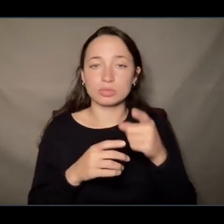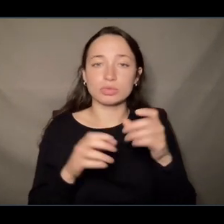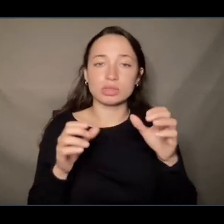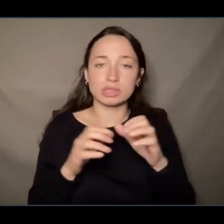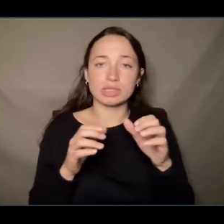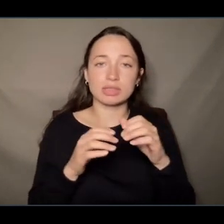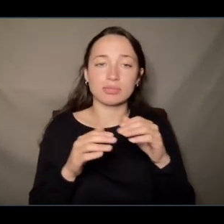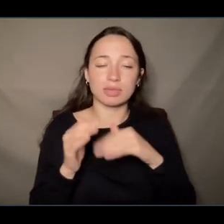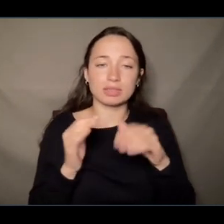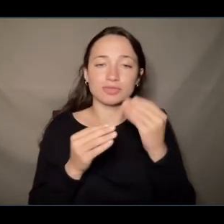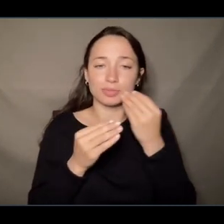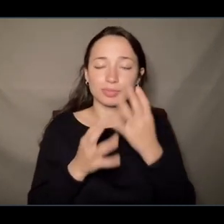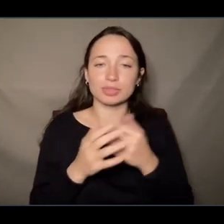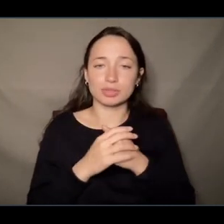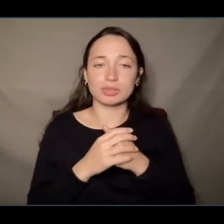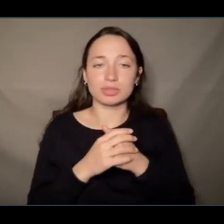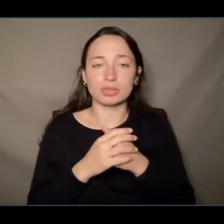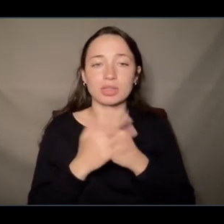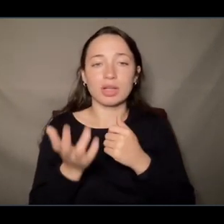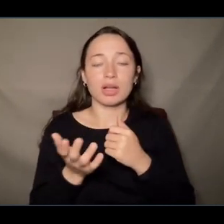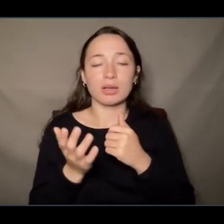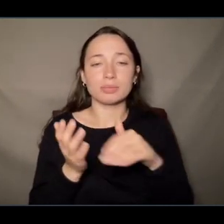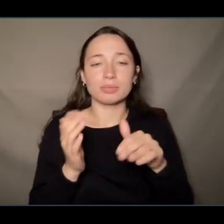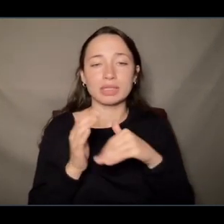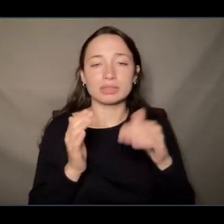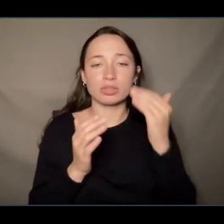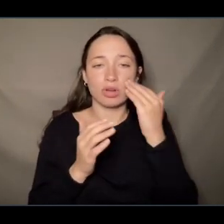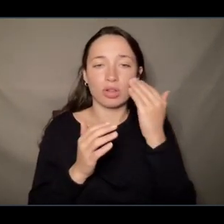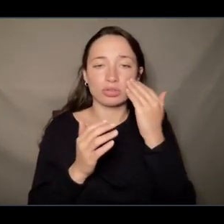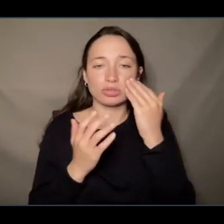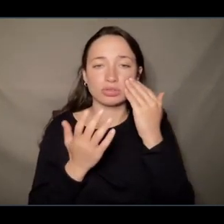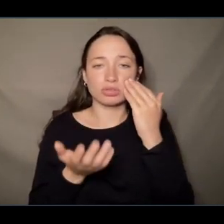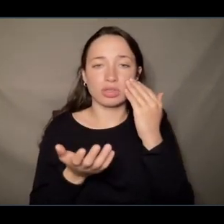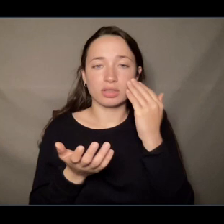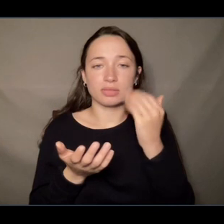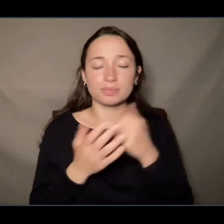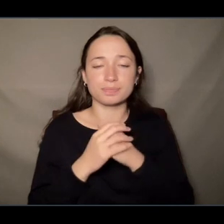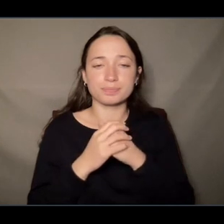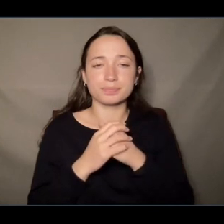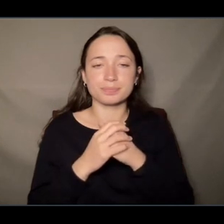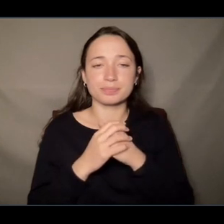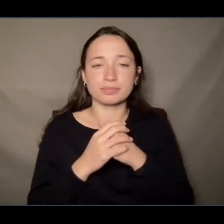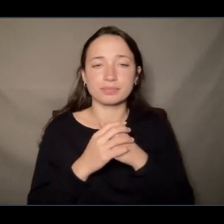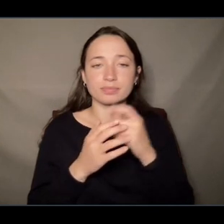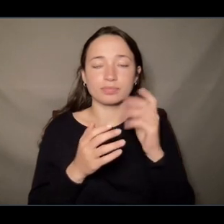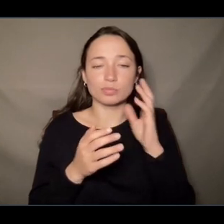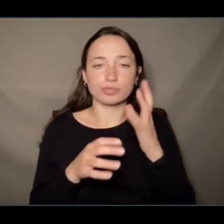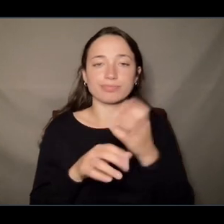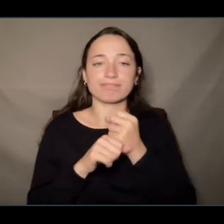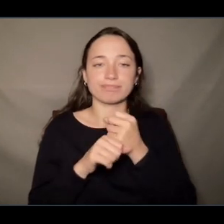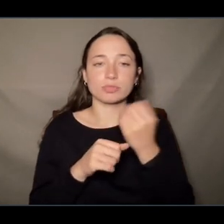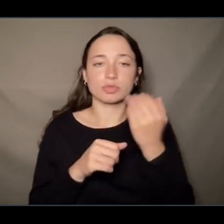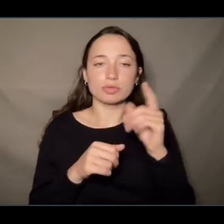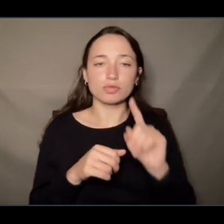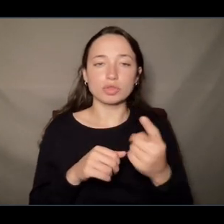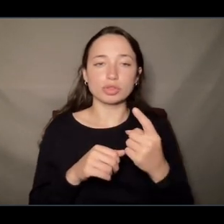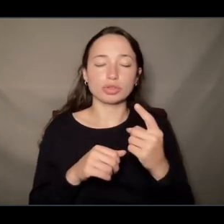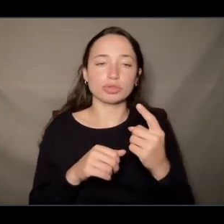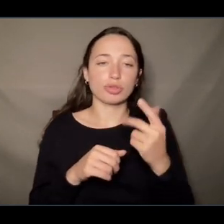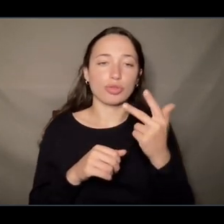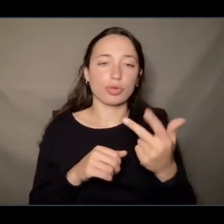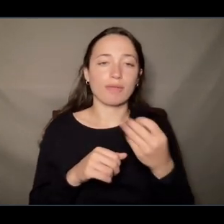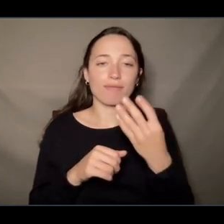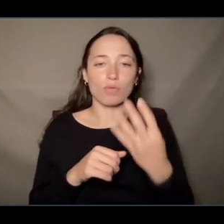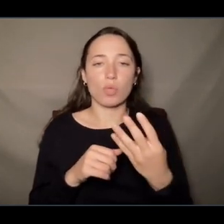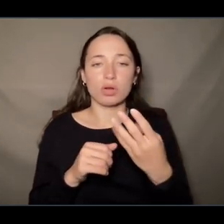information. The basic information, basic knowledge that they have and that they would obtain, you know, in